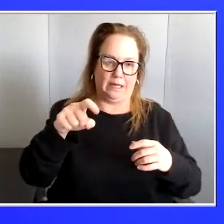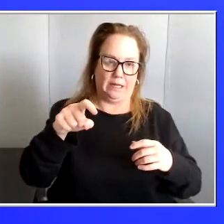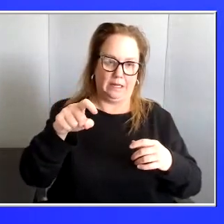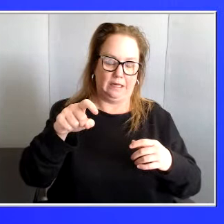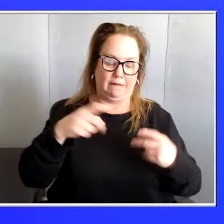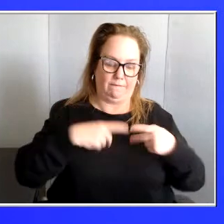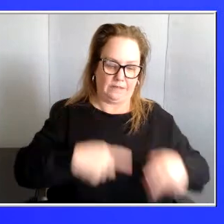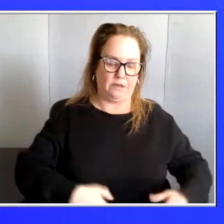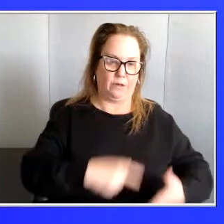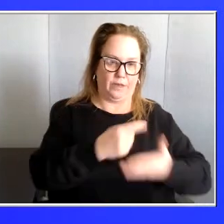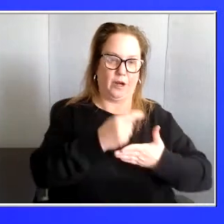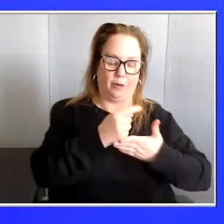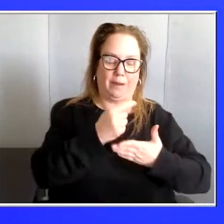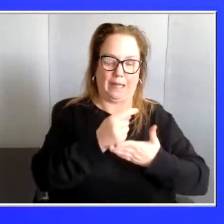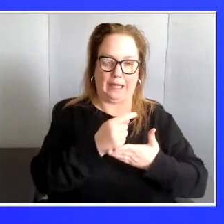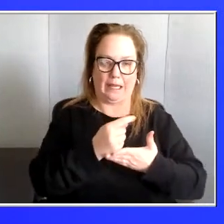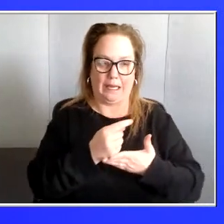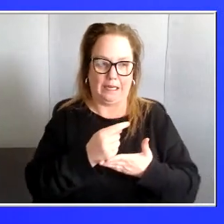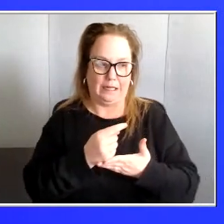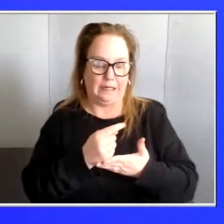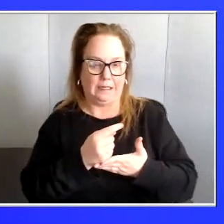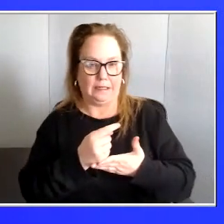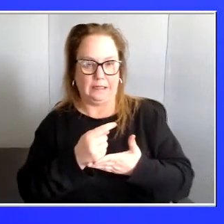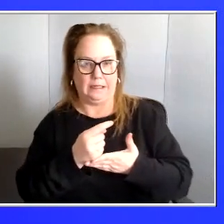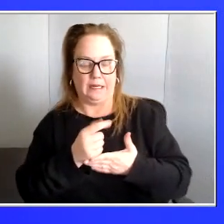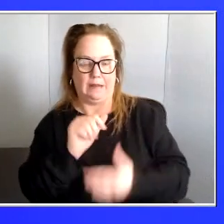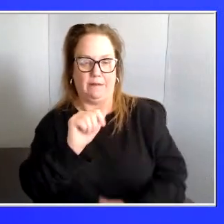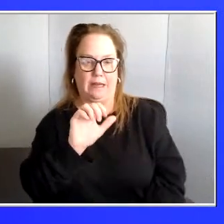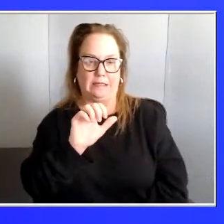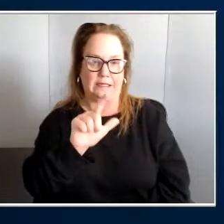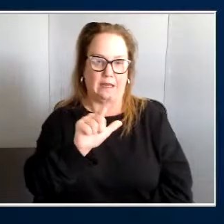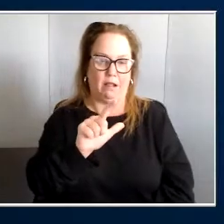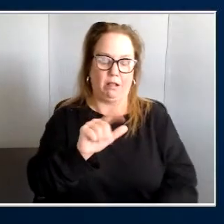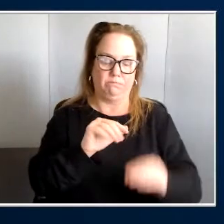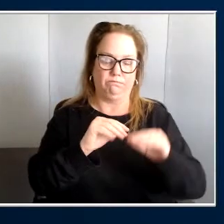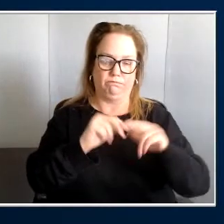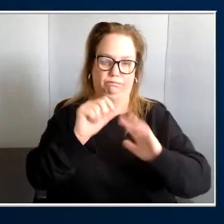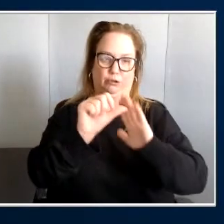therapy, but they would need to have an ACL reconstruction.